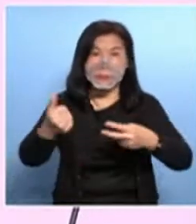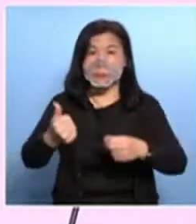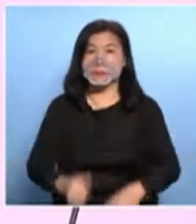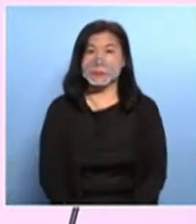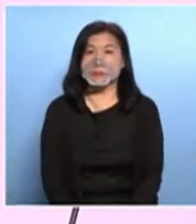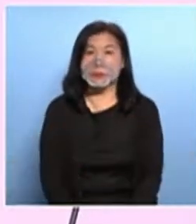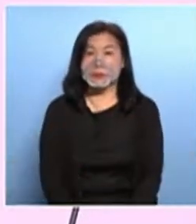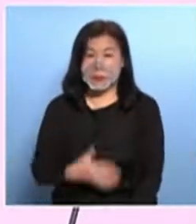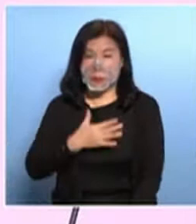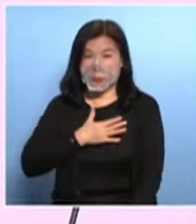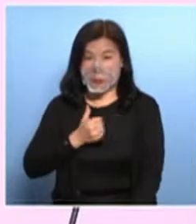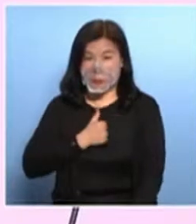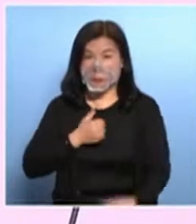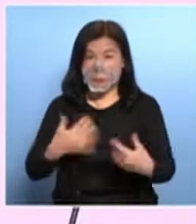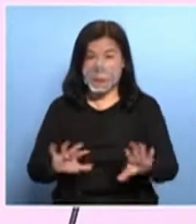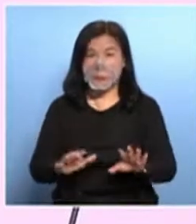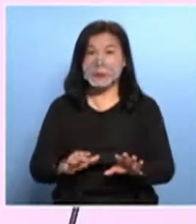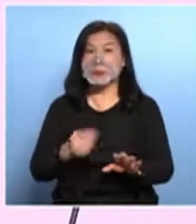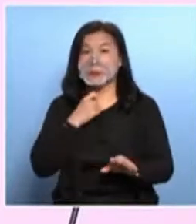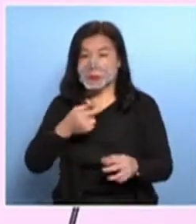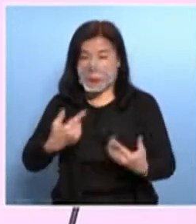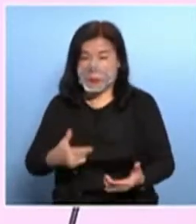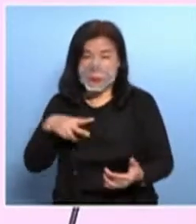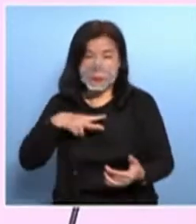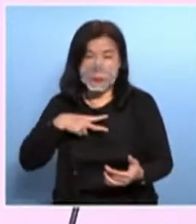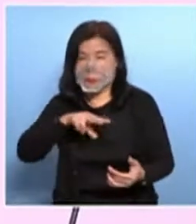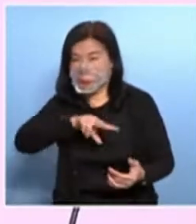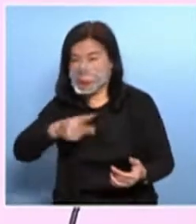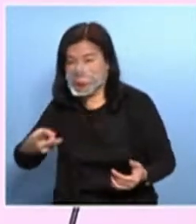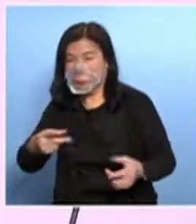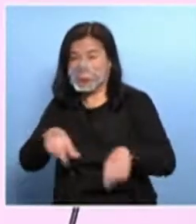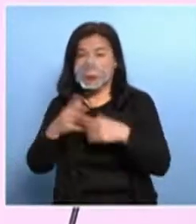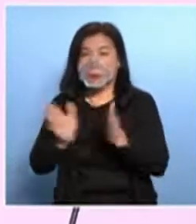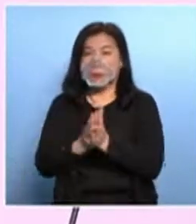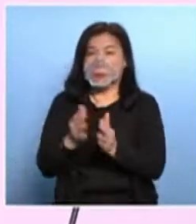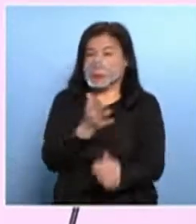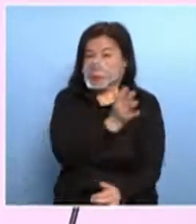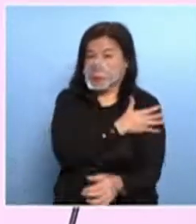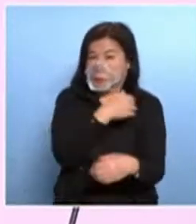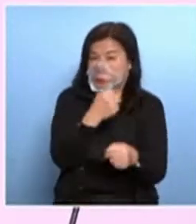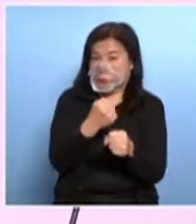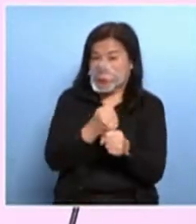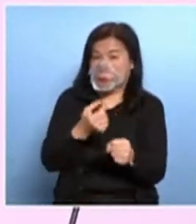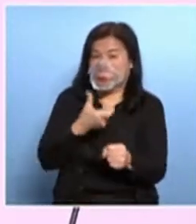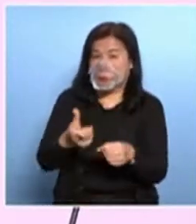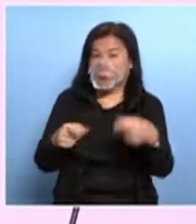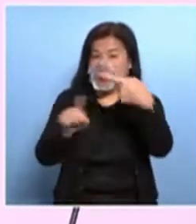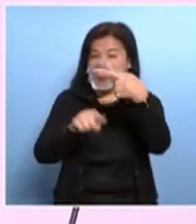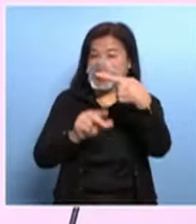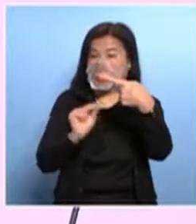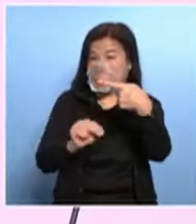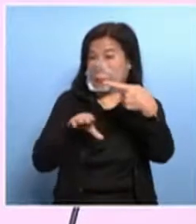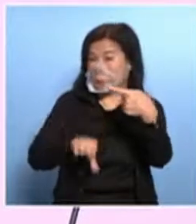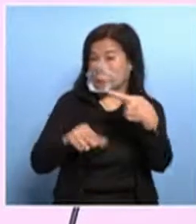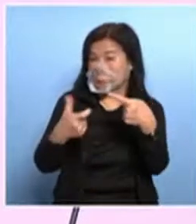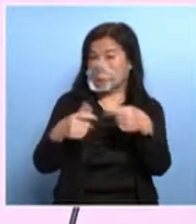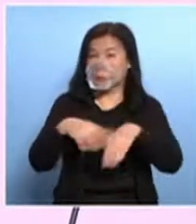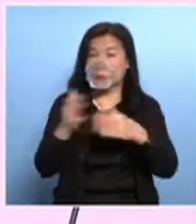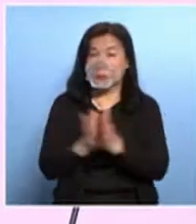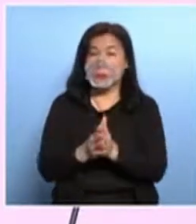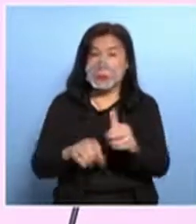for the medium and long-term development of our economy. It is estimated that the counter-cyclical measures, costing a total of